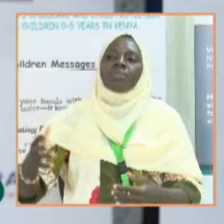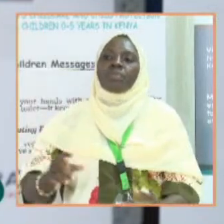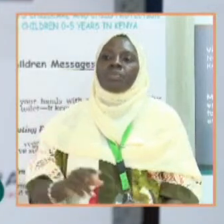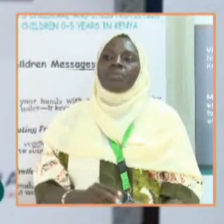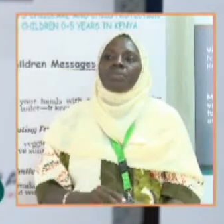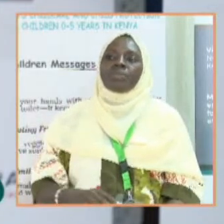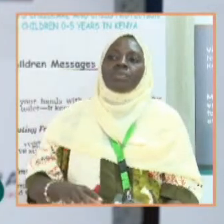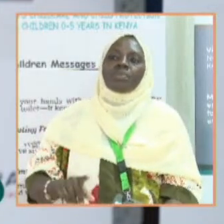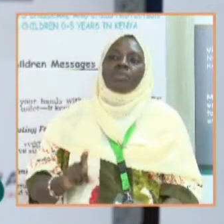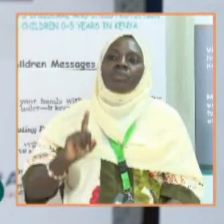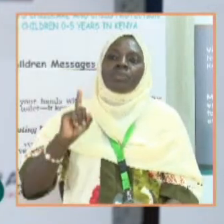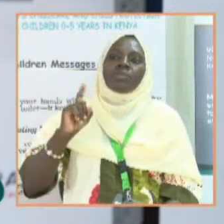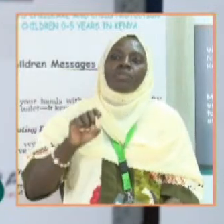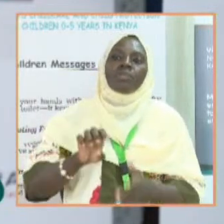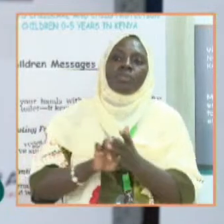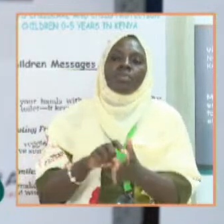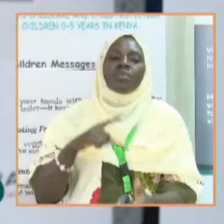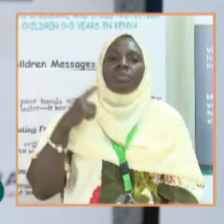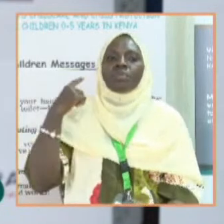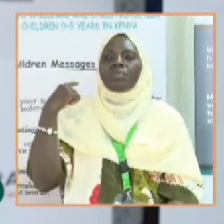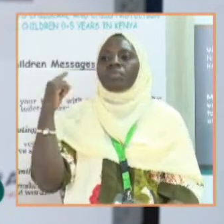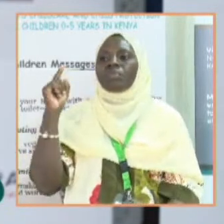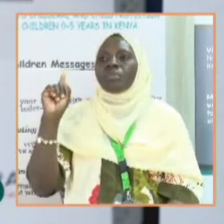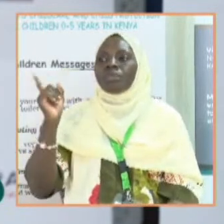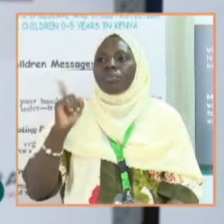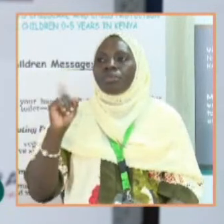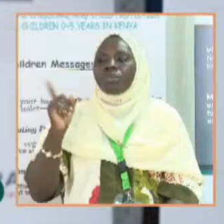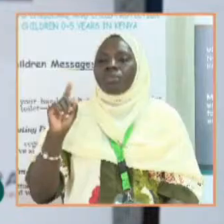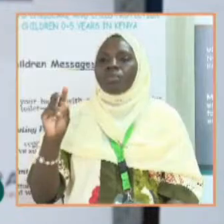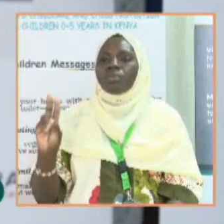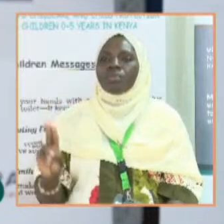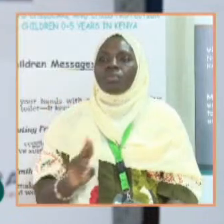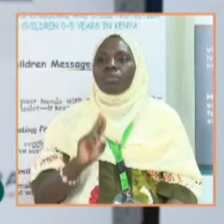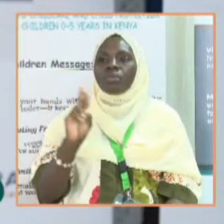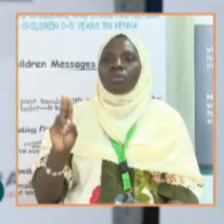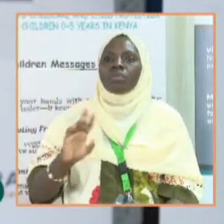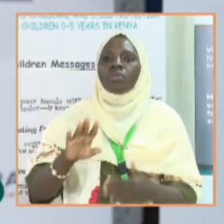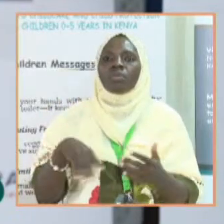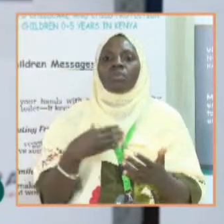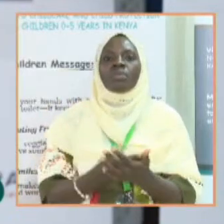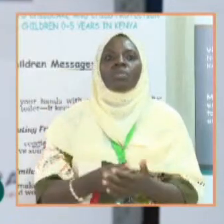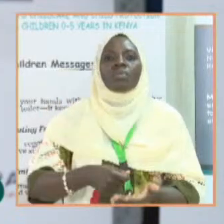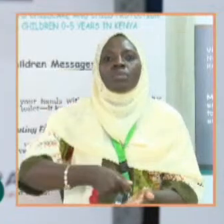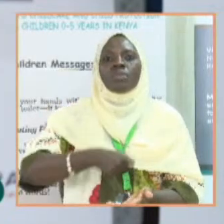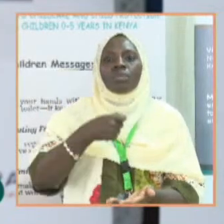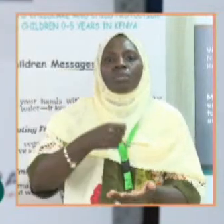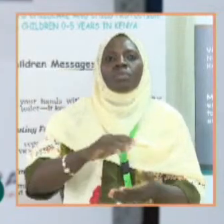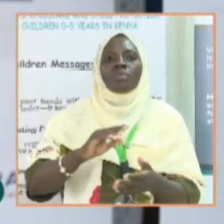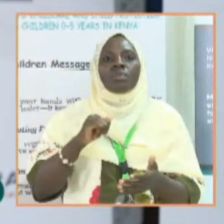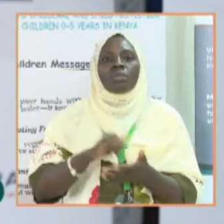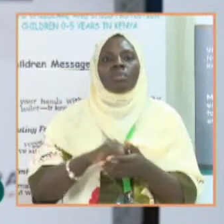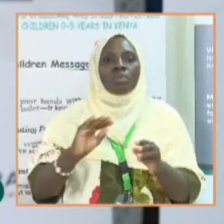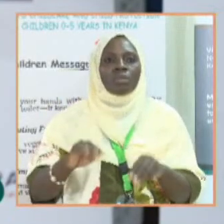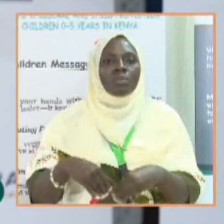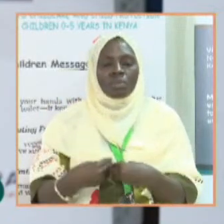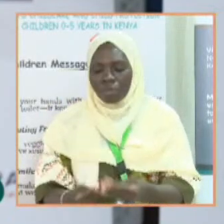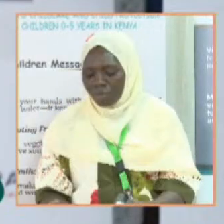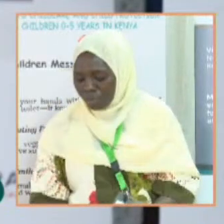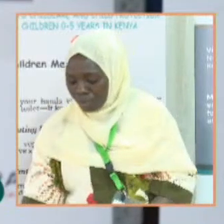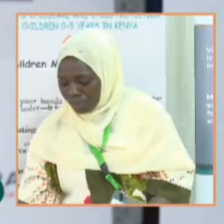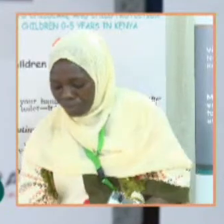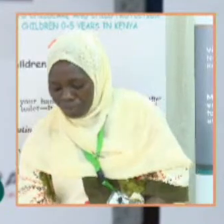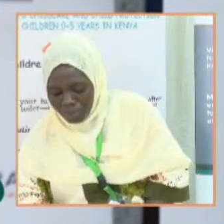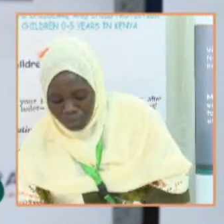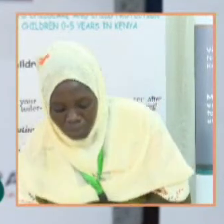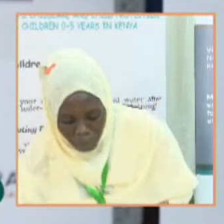this is just for 1 year where they were able to spend all the budgeted amount. So the second thematic area